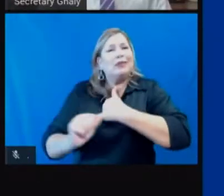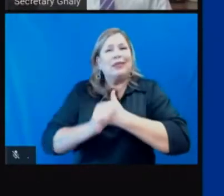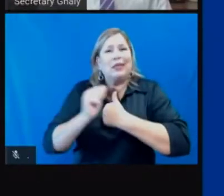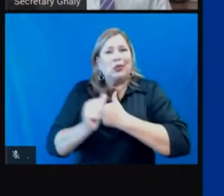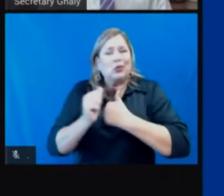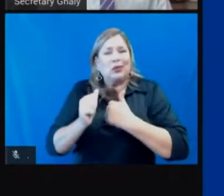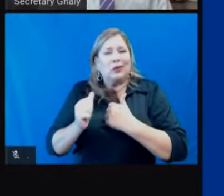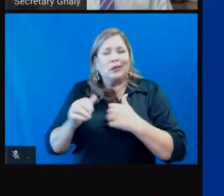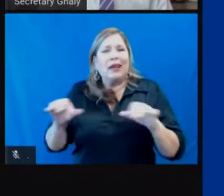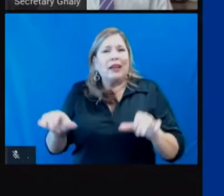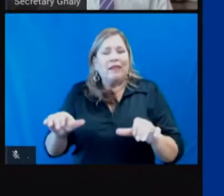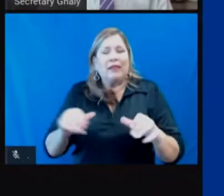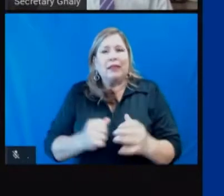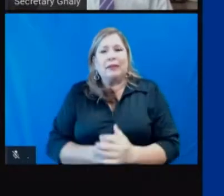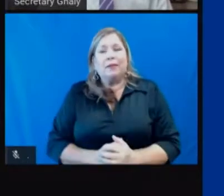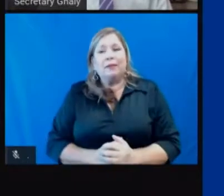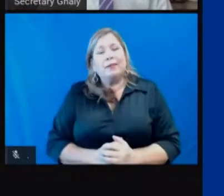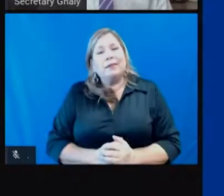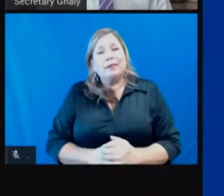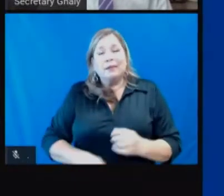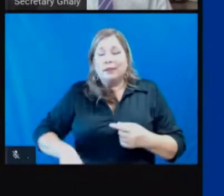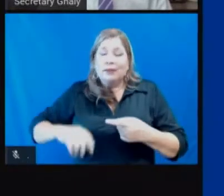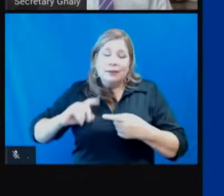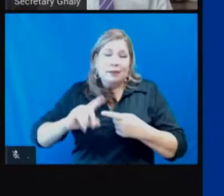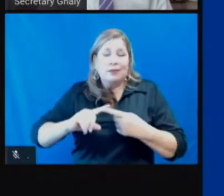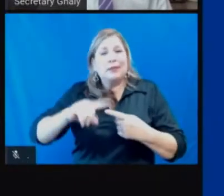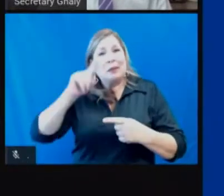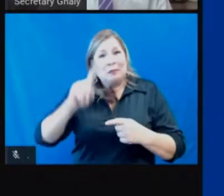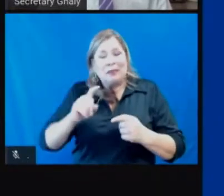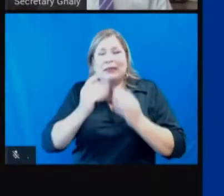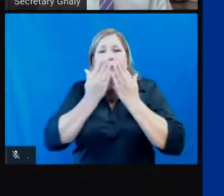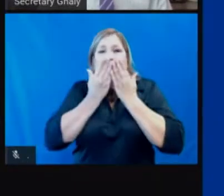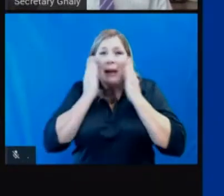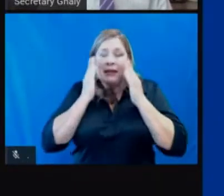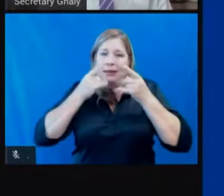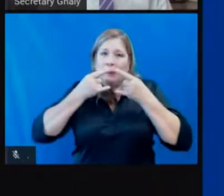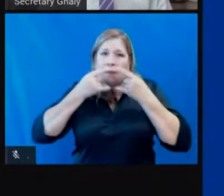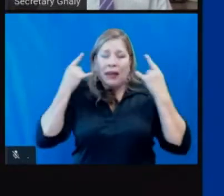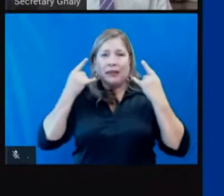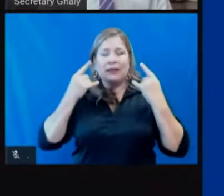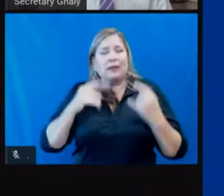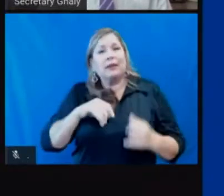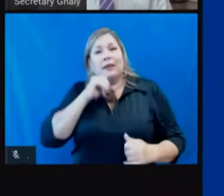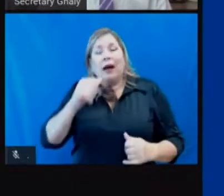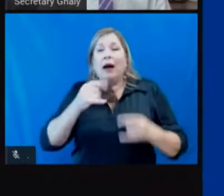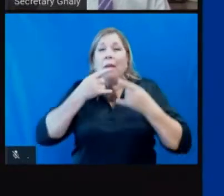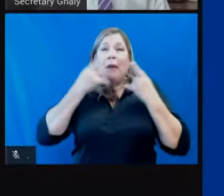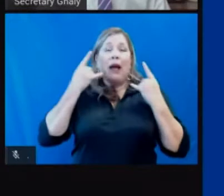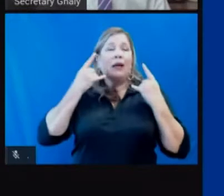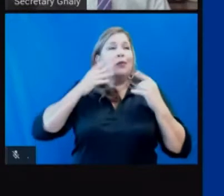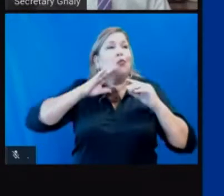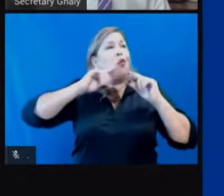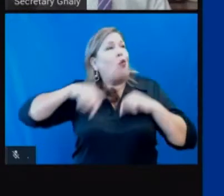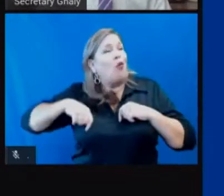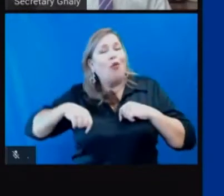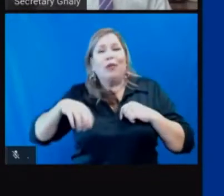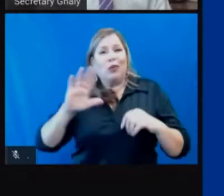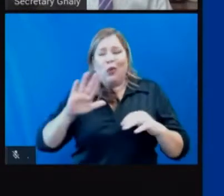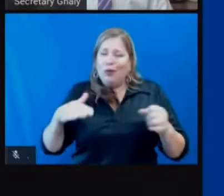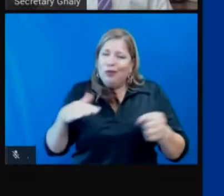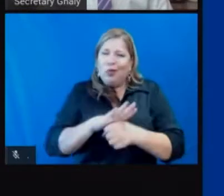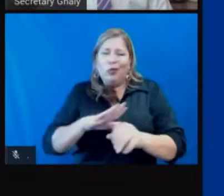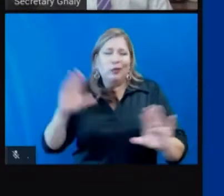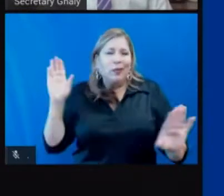said and talked about the need to mask, and not just mask for part of the time, but the whole time. We know that when you're eating and drinking, the mask comes